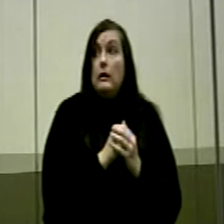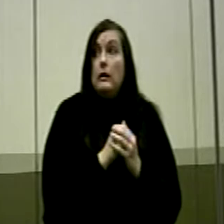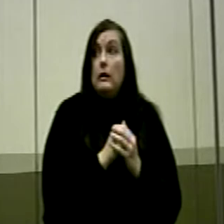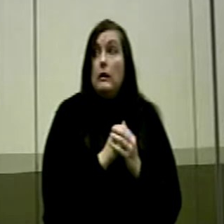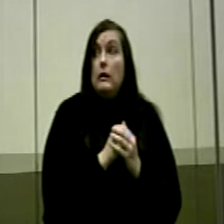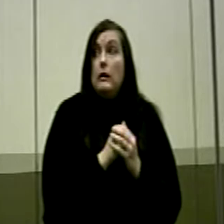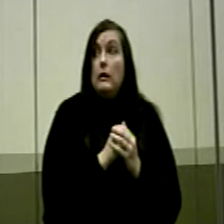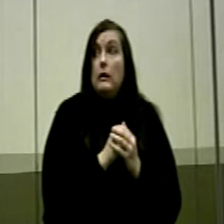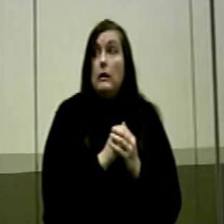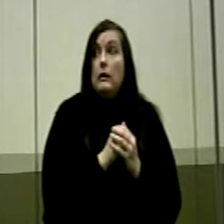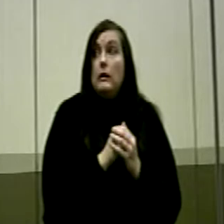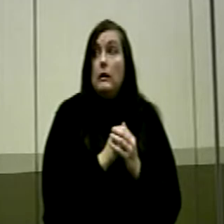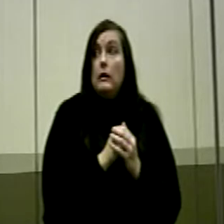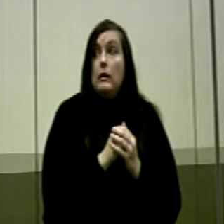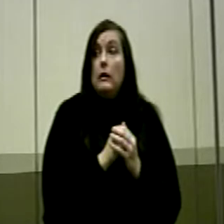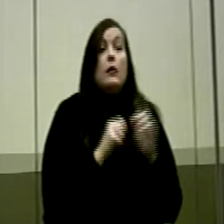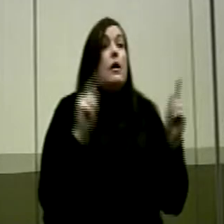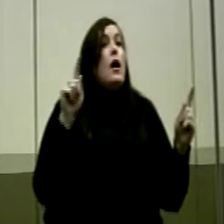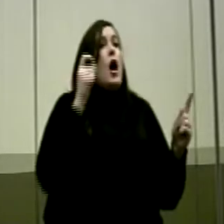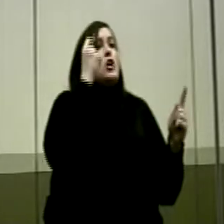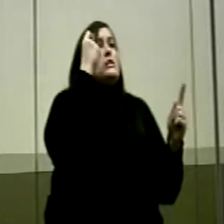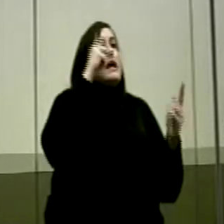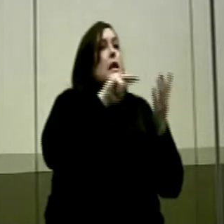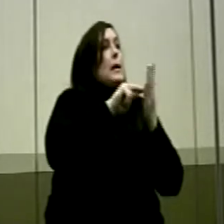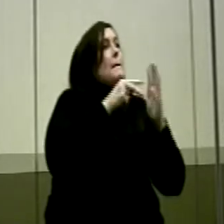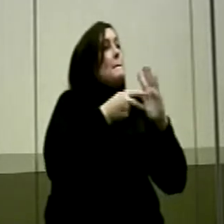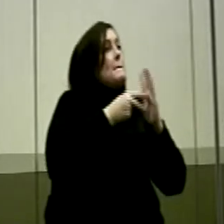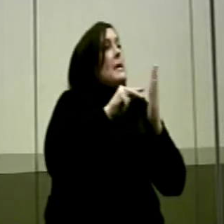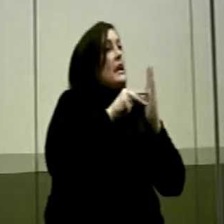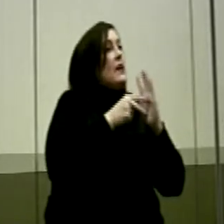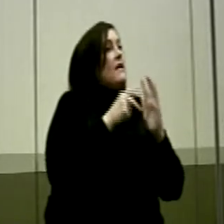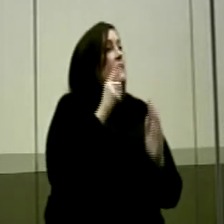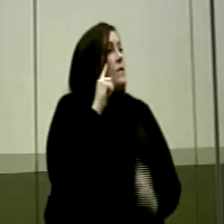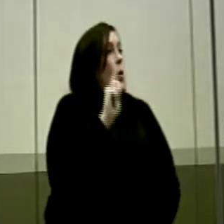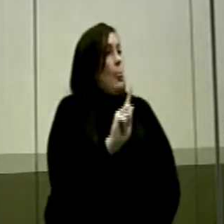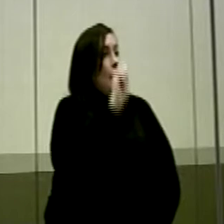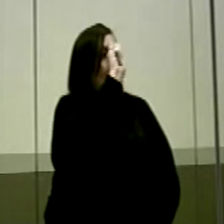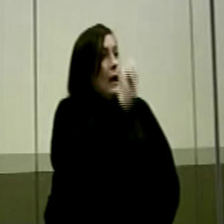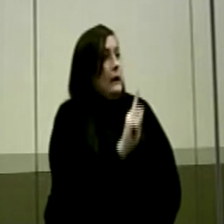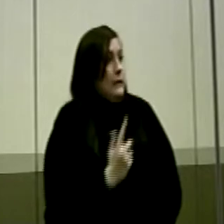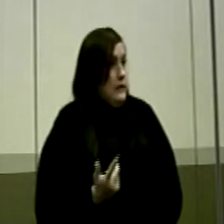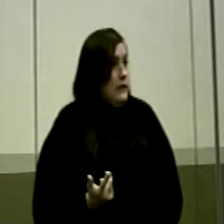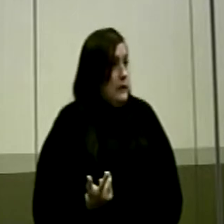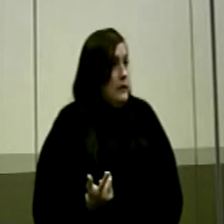the meeting to the penny. We also talked about just for general deaf kids,